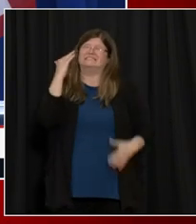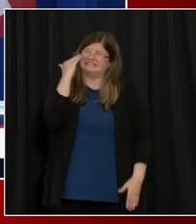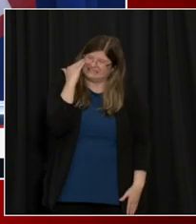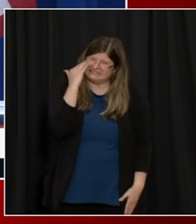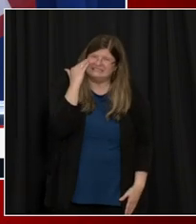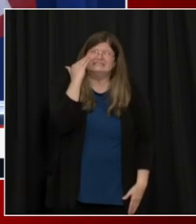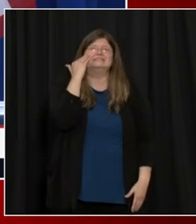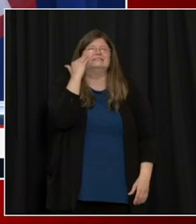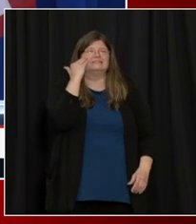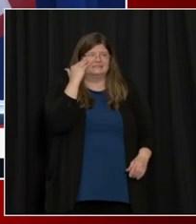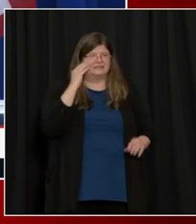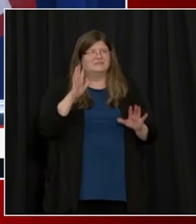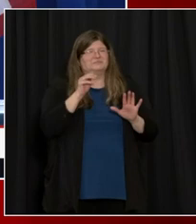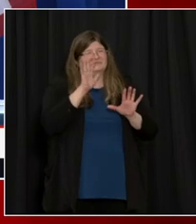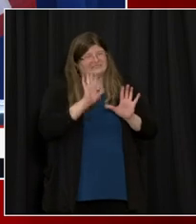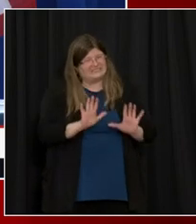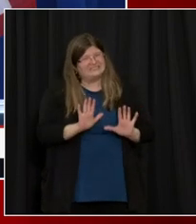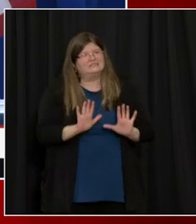officers.